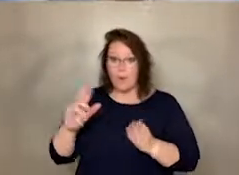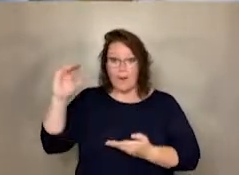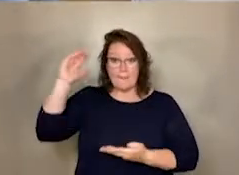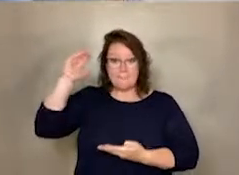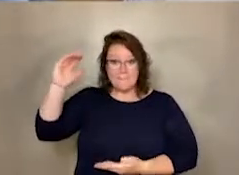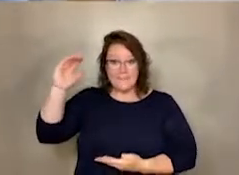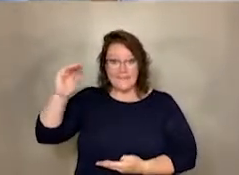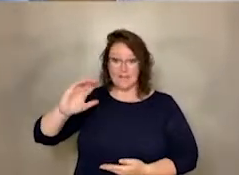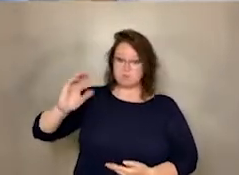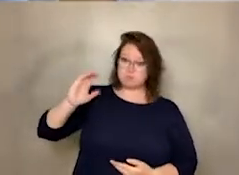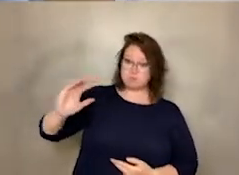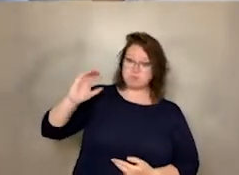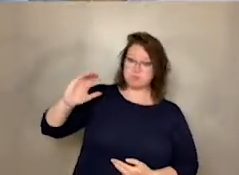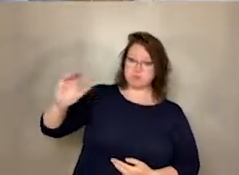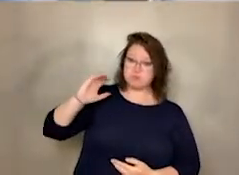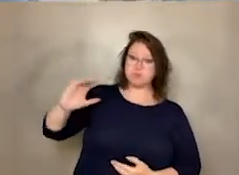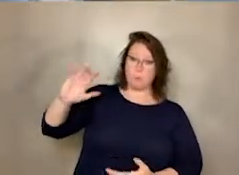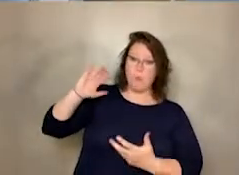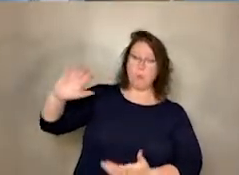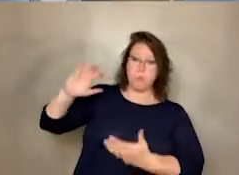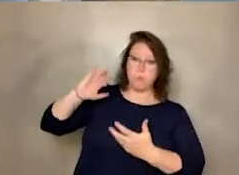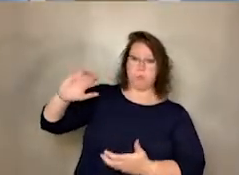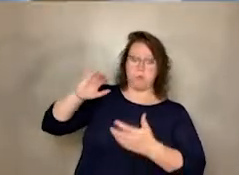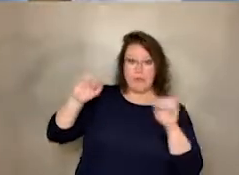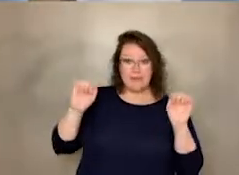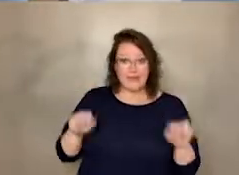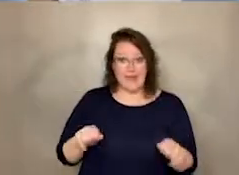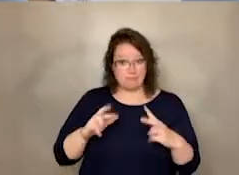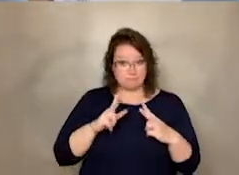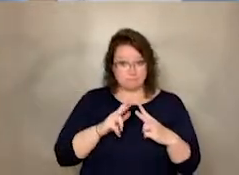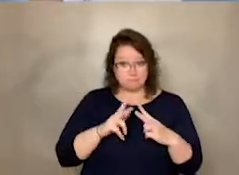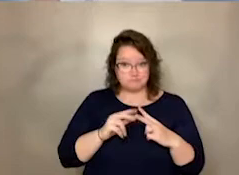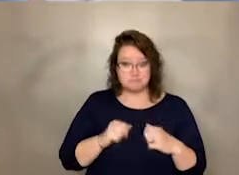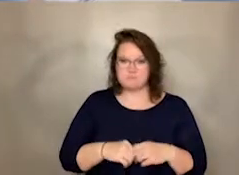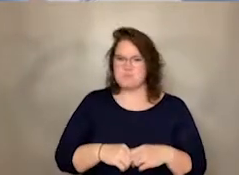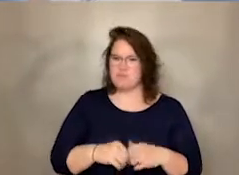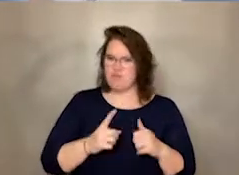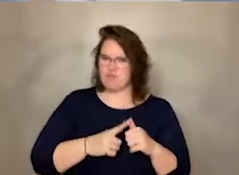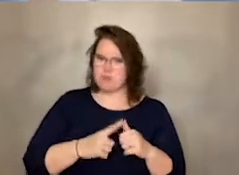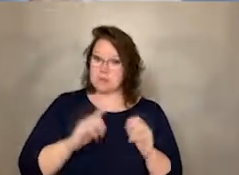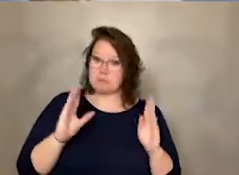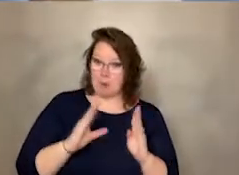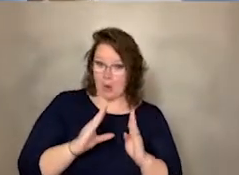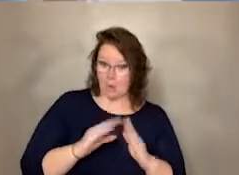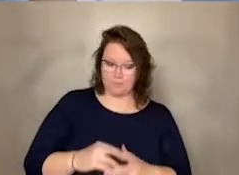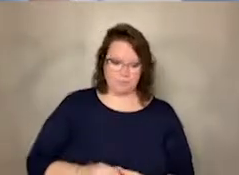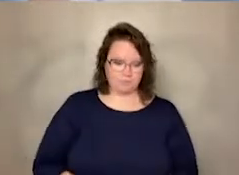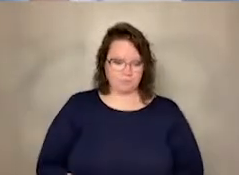some big shakers. So we're gonna make some little shakers. Would you like to make one? Yeah.